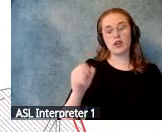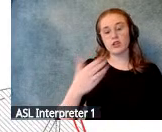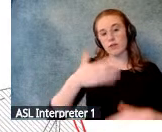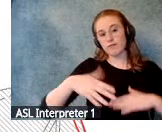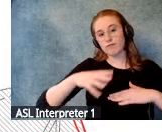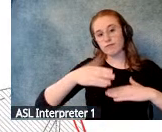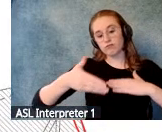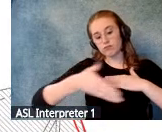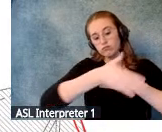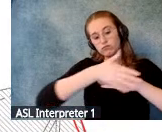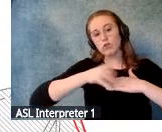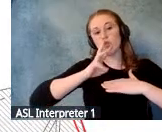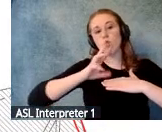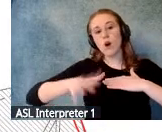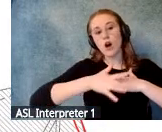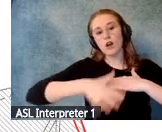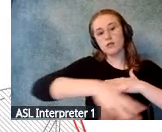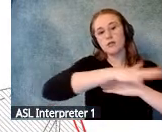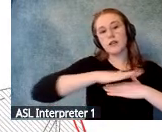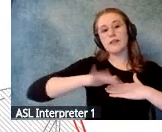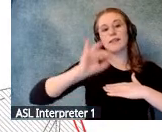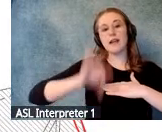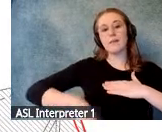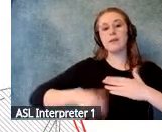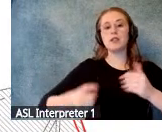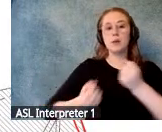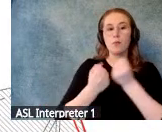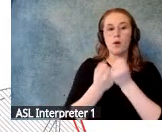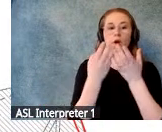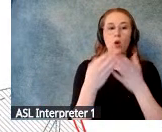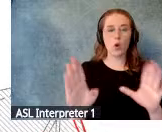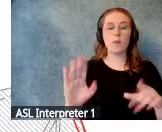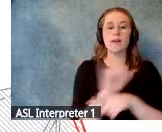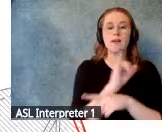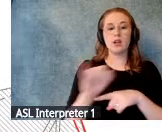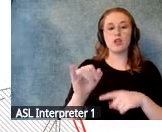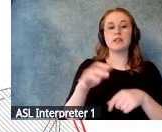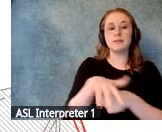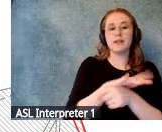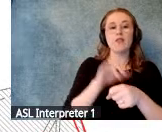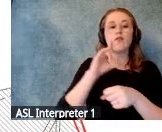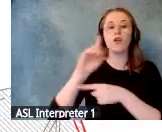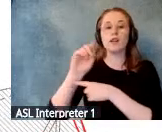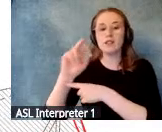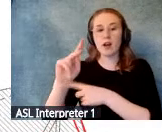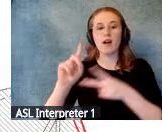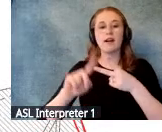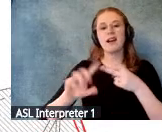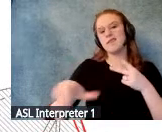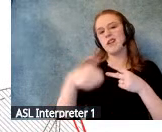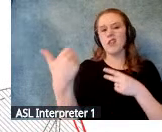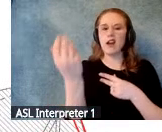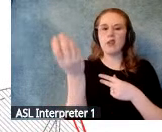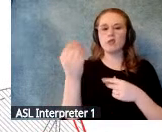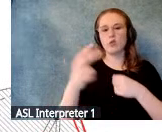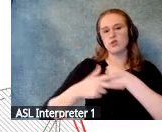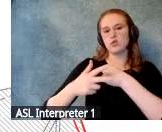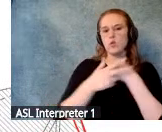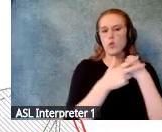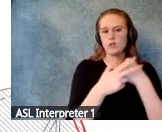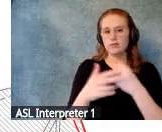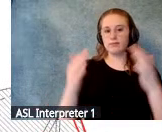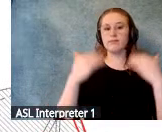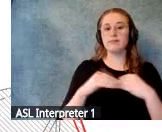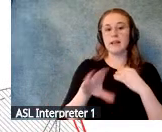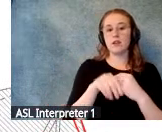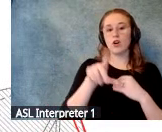used as supporting open industrial space for the dock and associated outdoor storage uses. An additional 20 acres would be